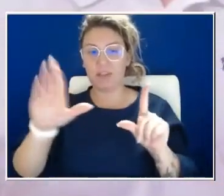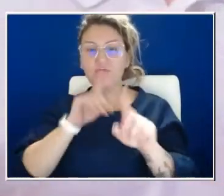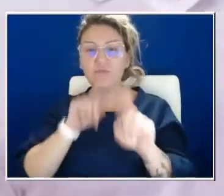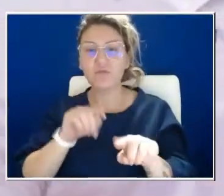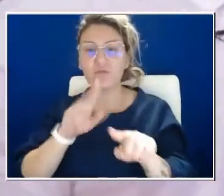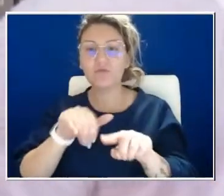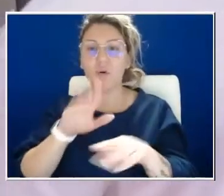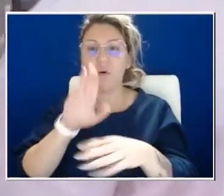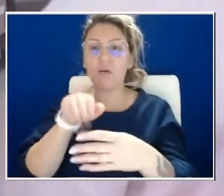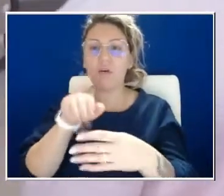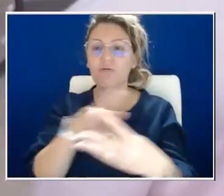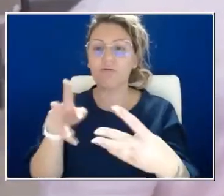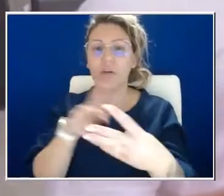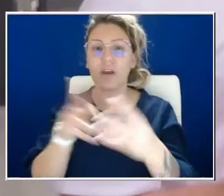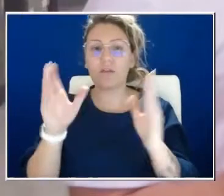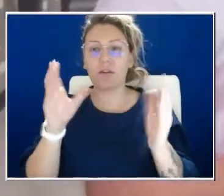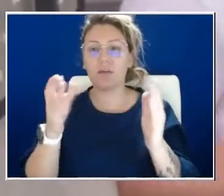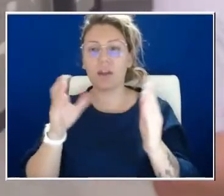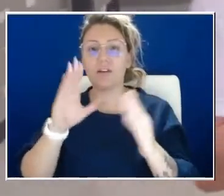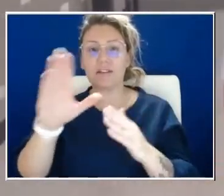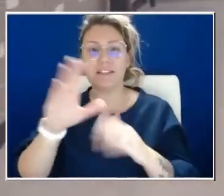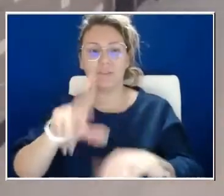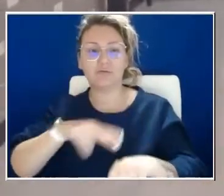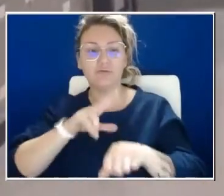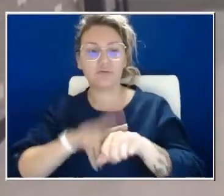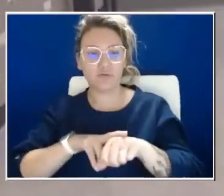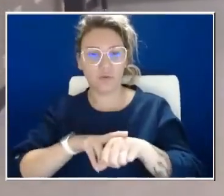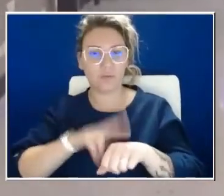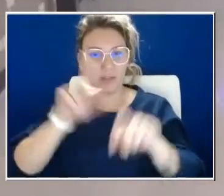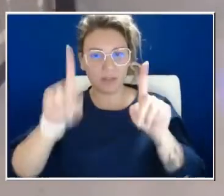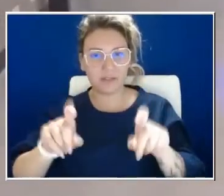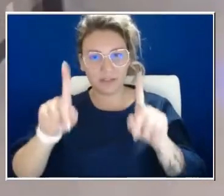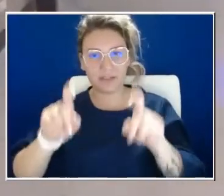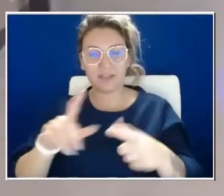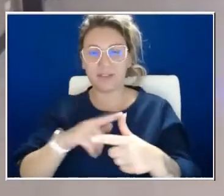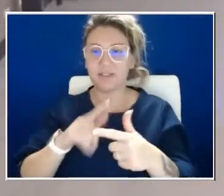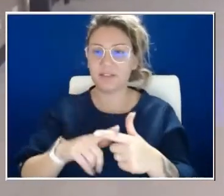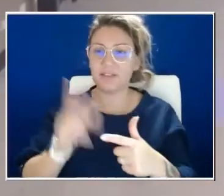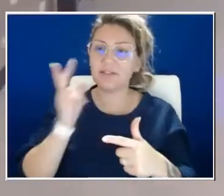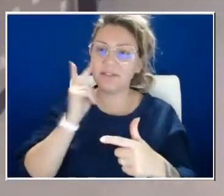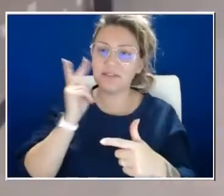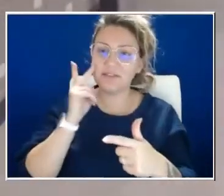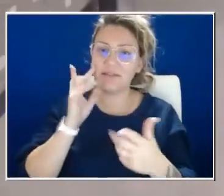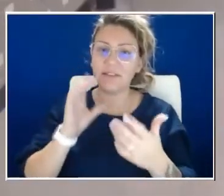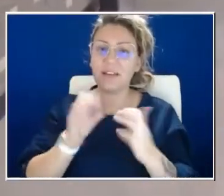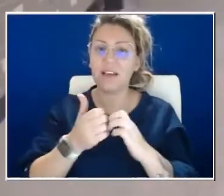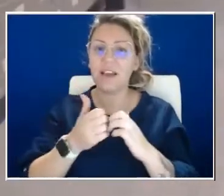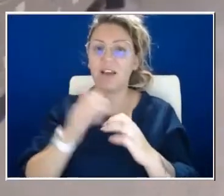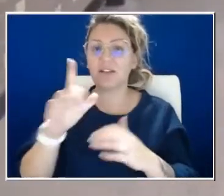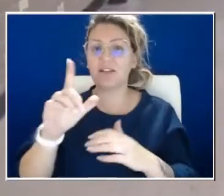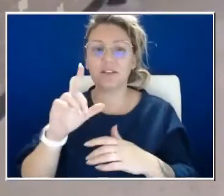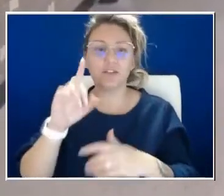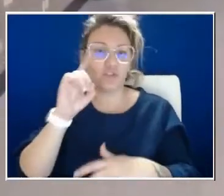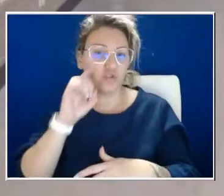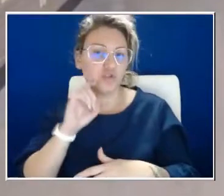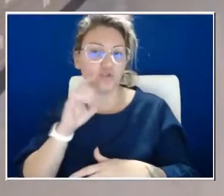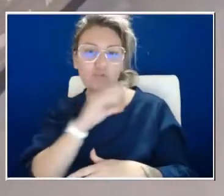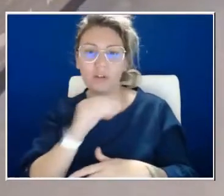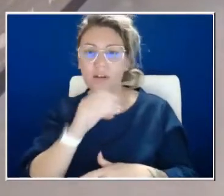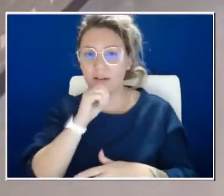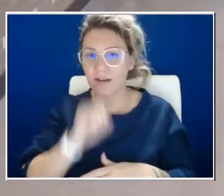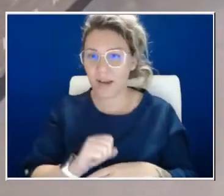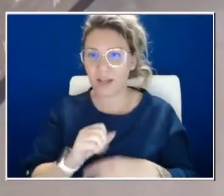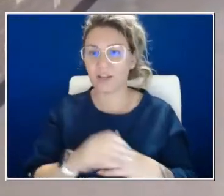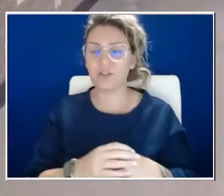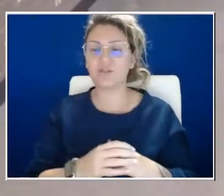does compared to his baseline, and then I can also see how he does compared to his gender and his age. So it